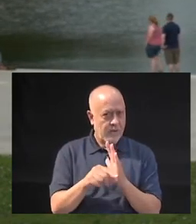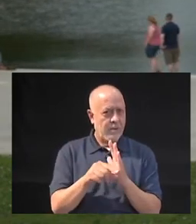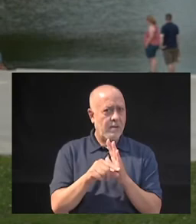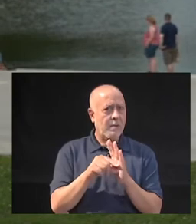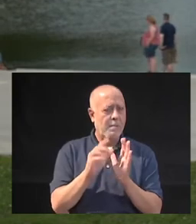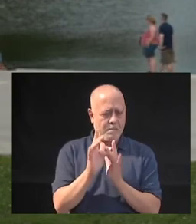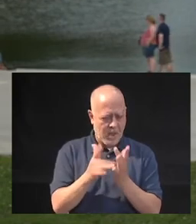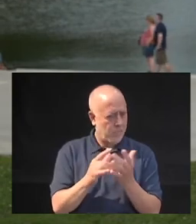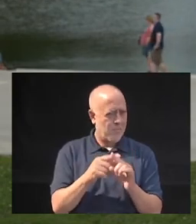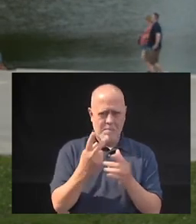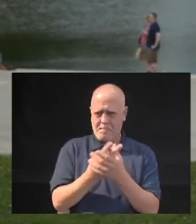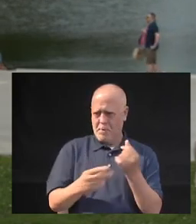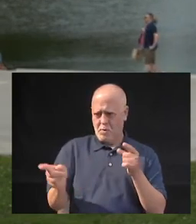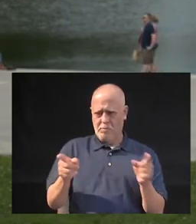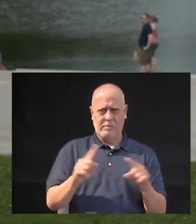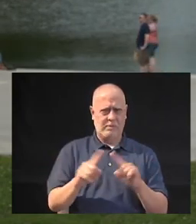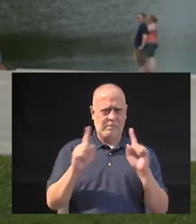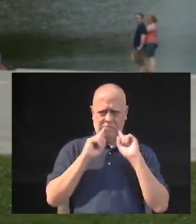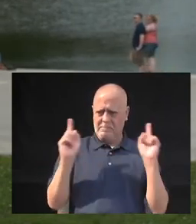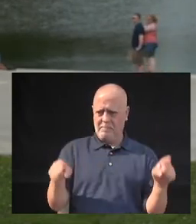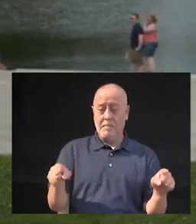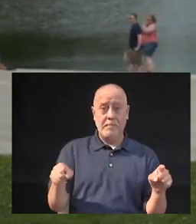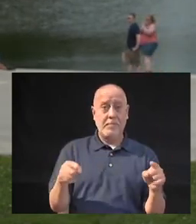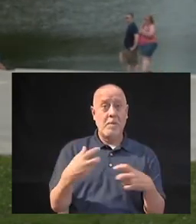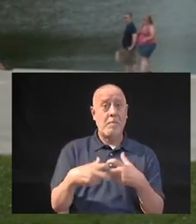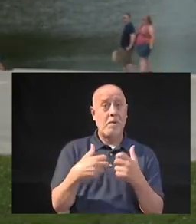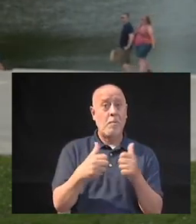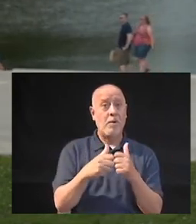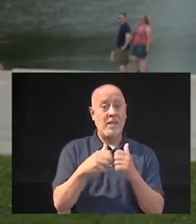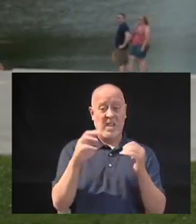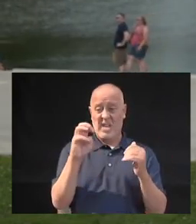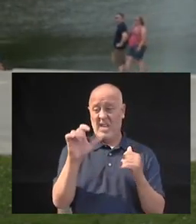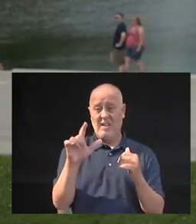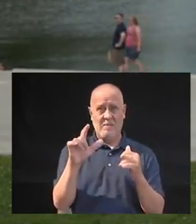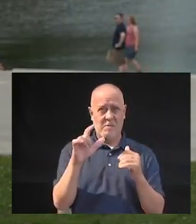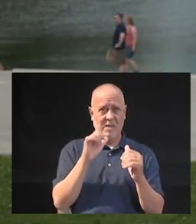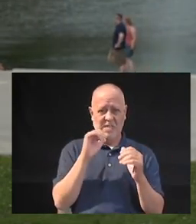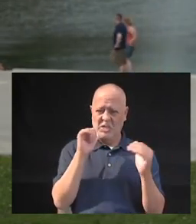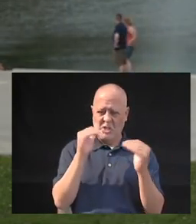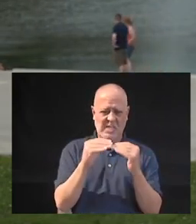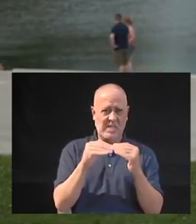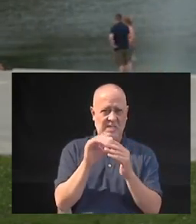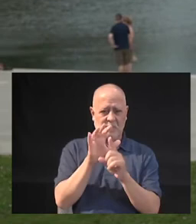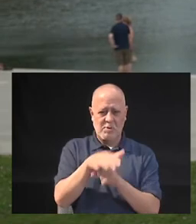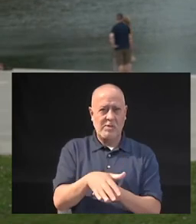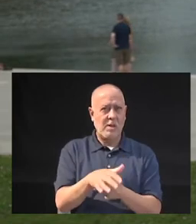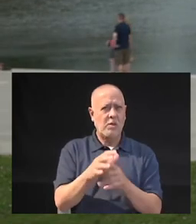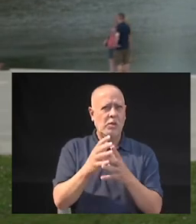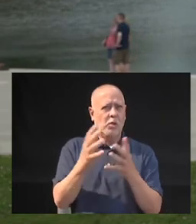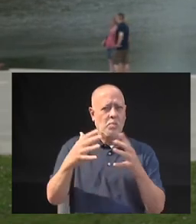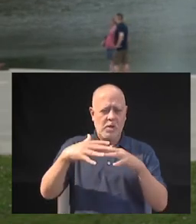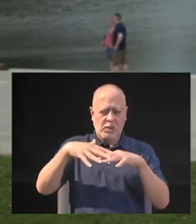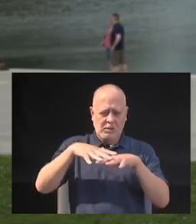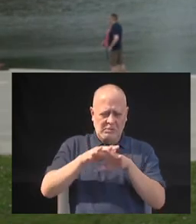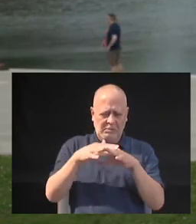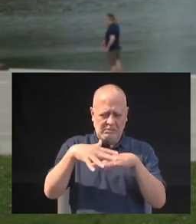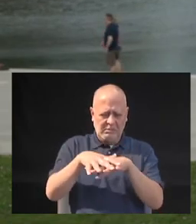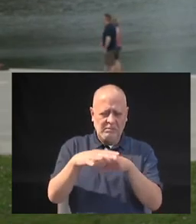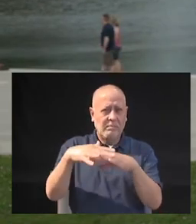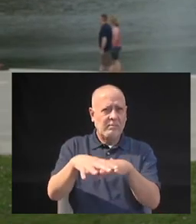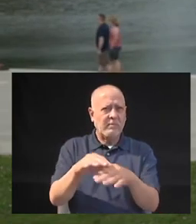outcomes. And you see, part of the problem with evil, injustice, and oppression is there's so much a part of the fabric of our